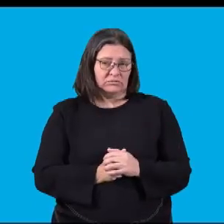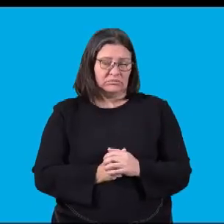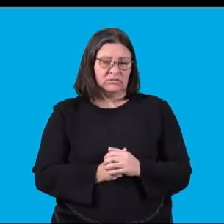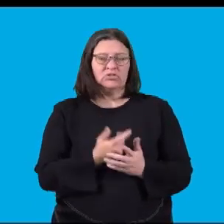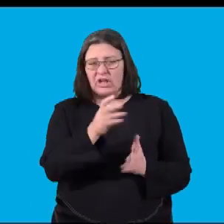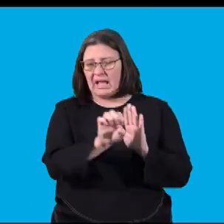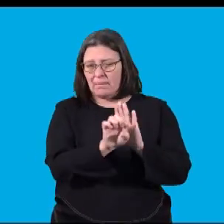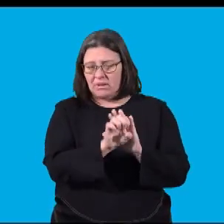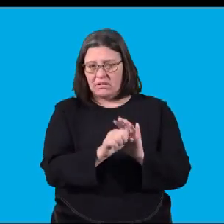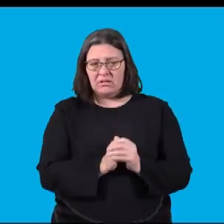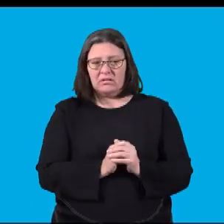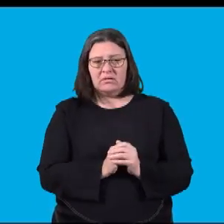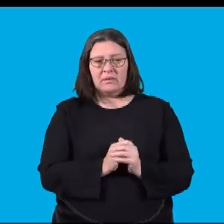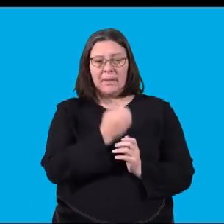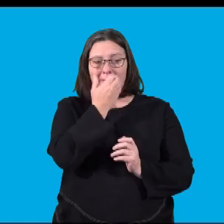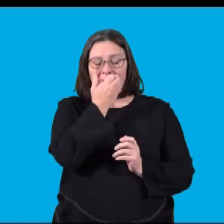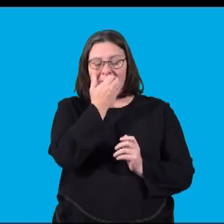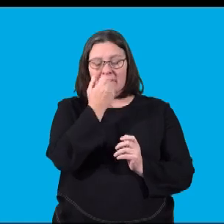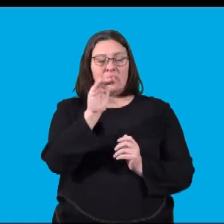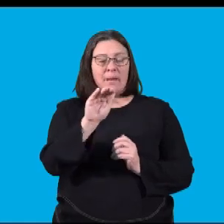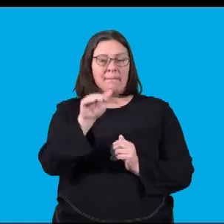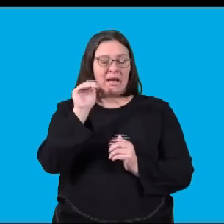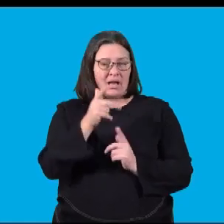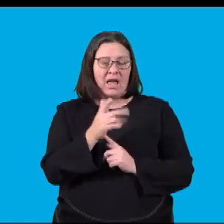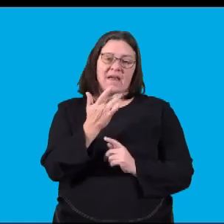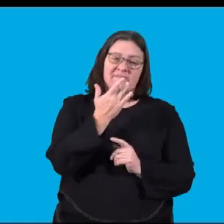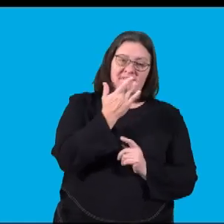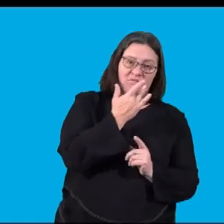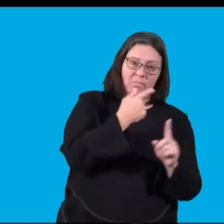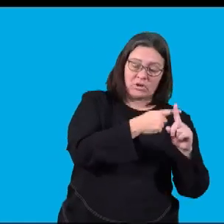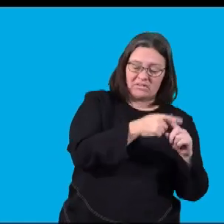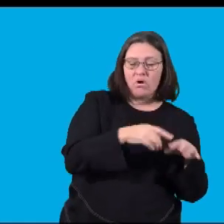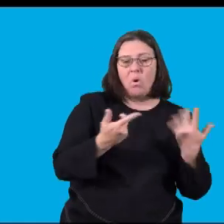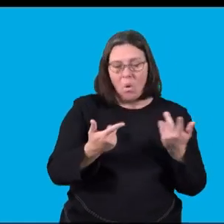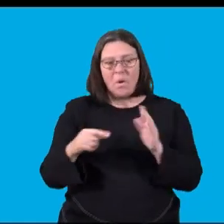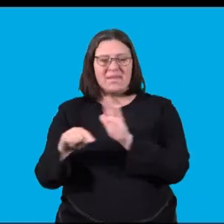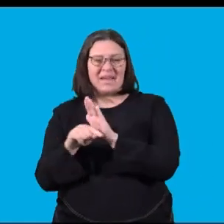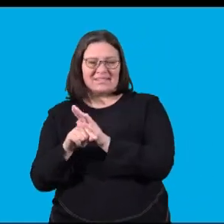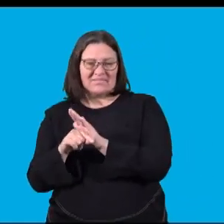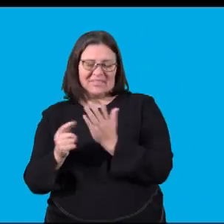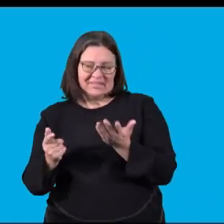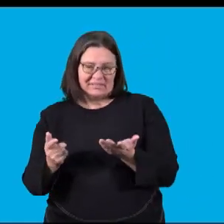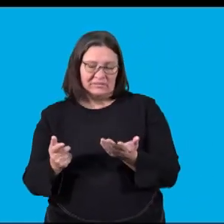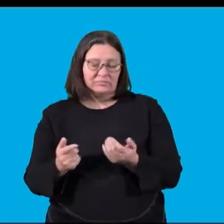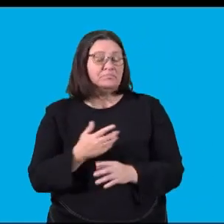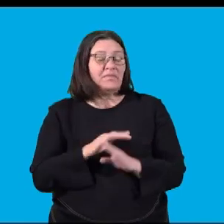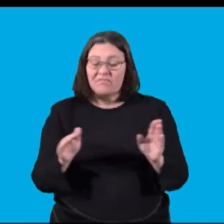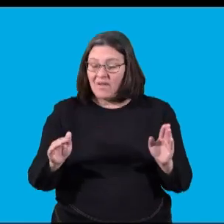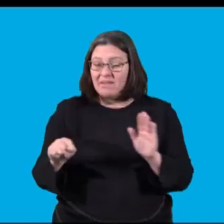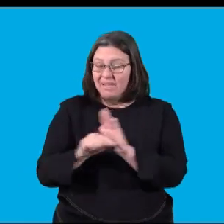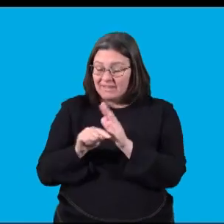giving you an example now. That is, your bank balance can be favorable or unfavorable. If